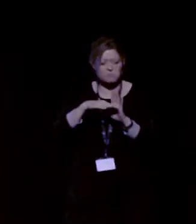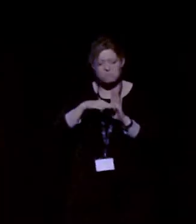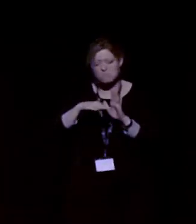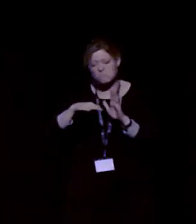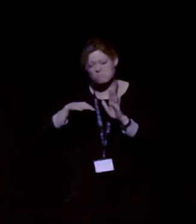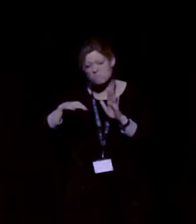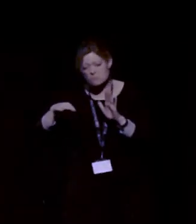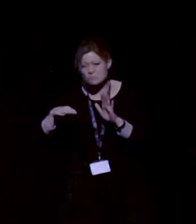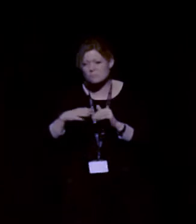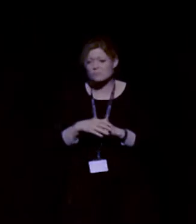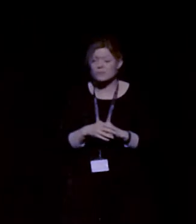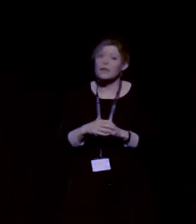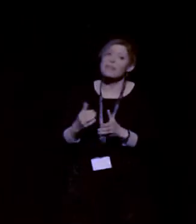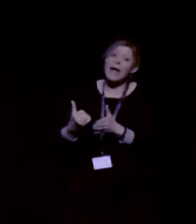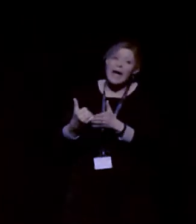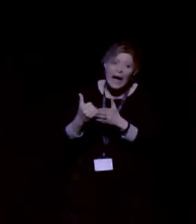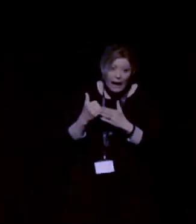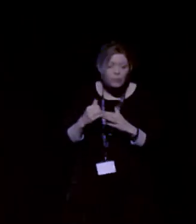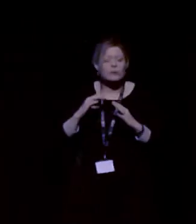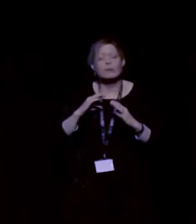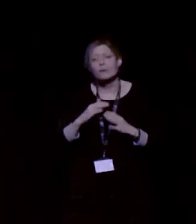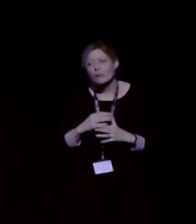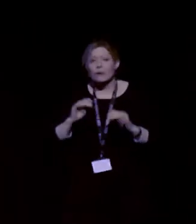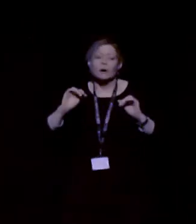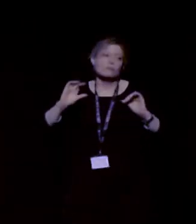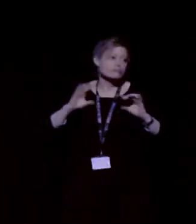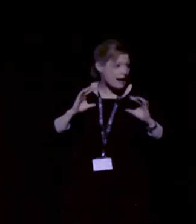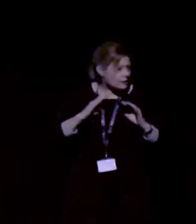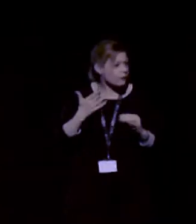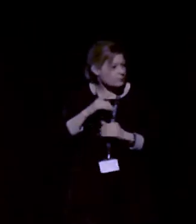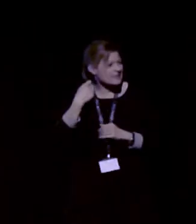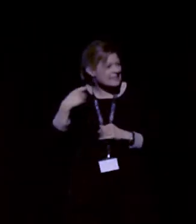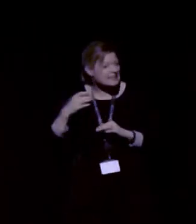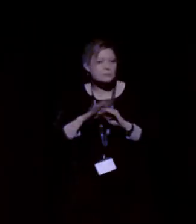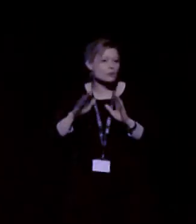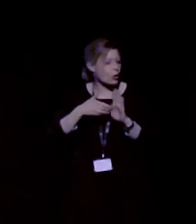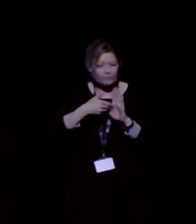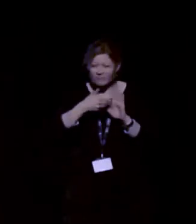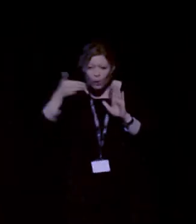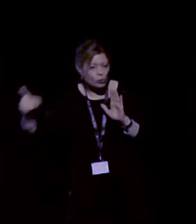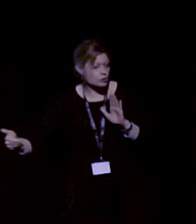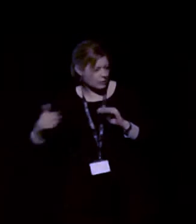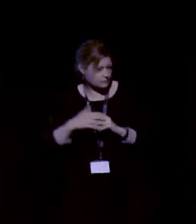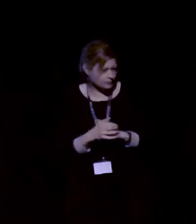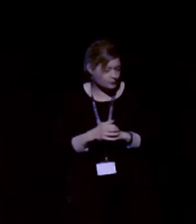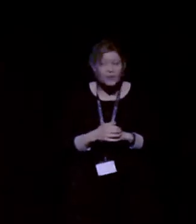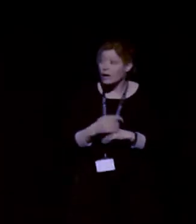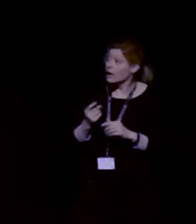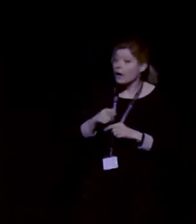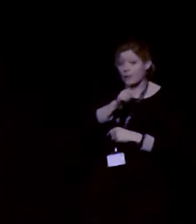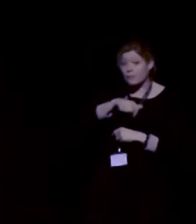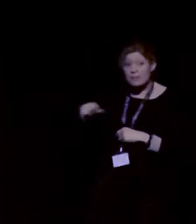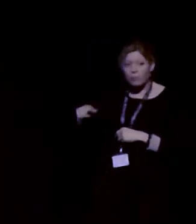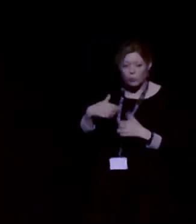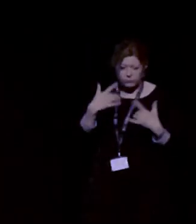in providing tinnitus relief. And here the subjects were just asked subjectively about the amount of distress that the